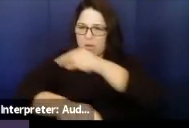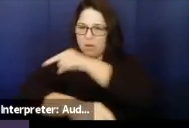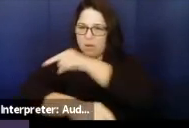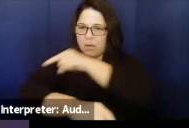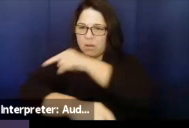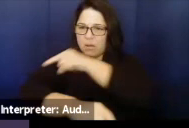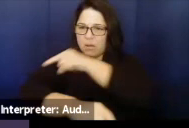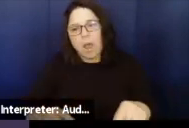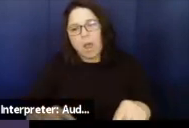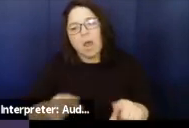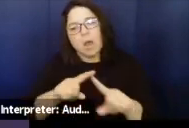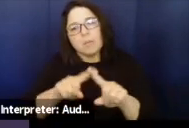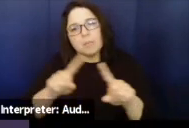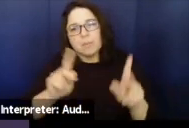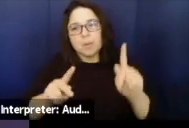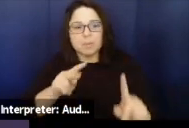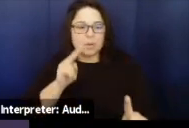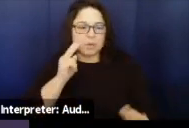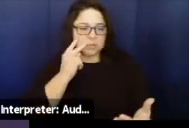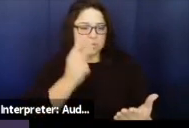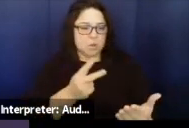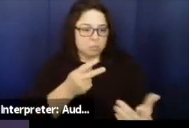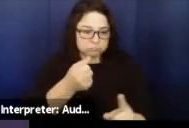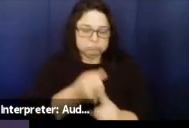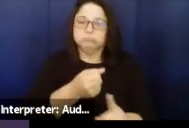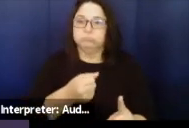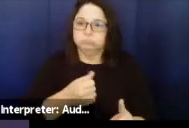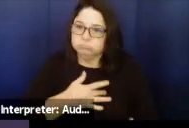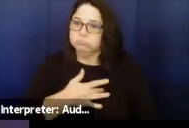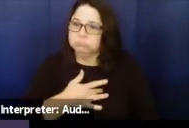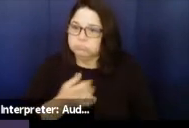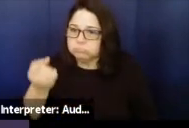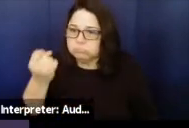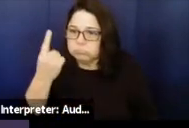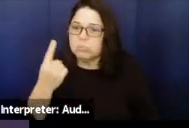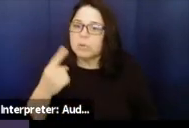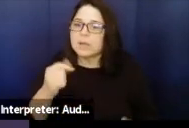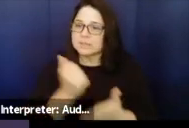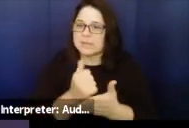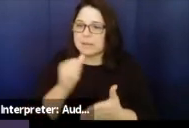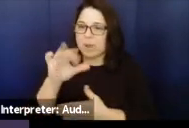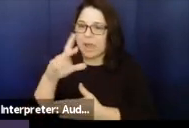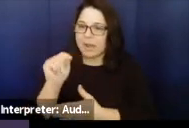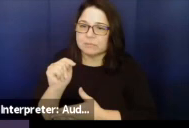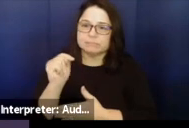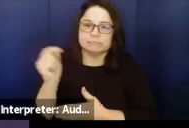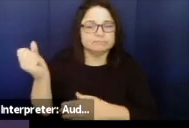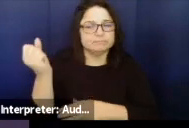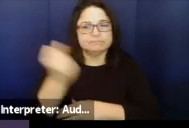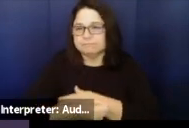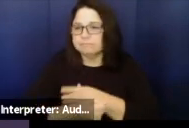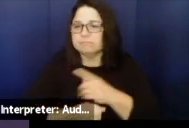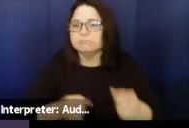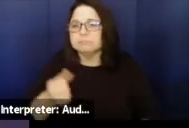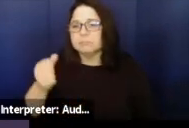message across. Parliament repealed the Stamp Act in March of 1766.